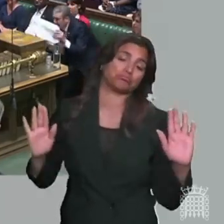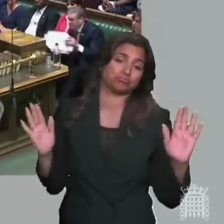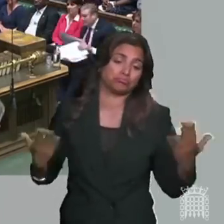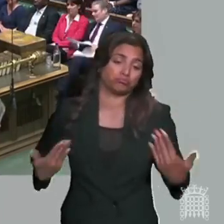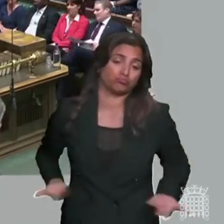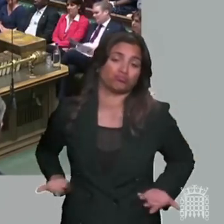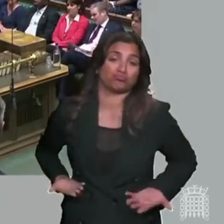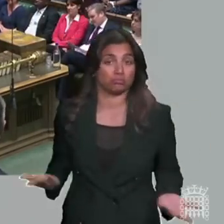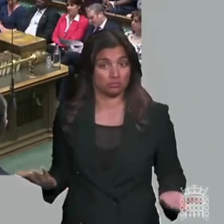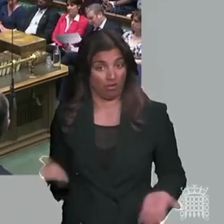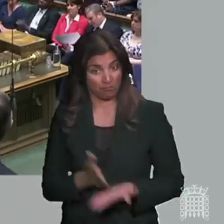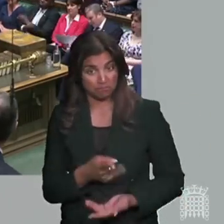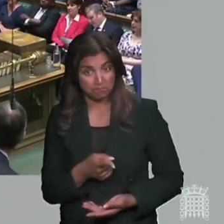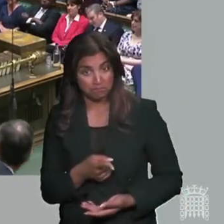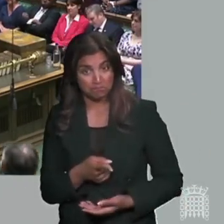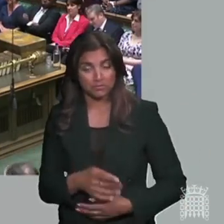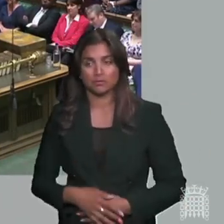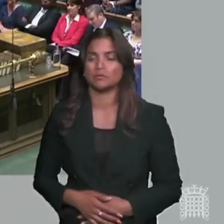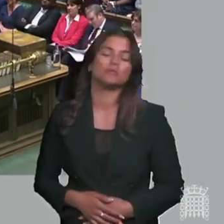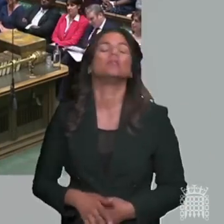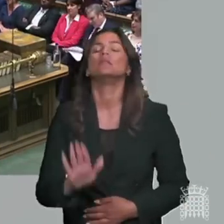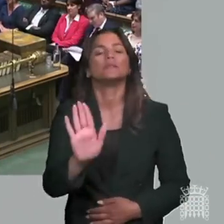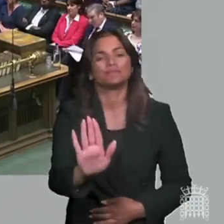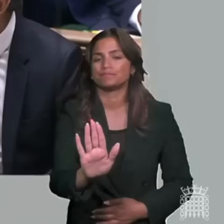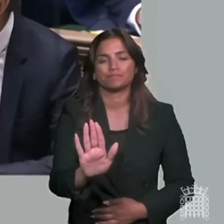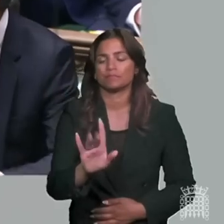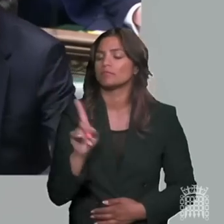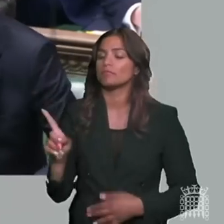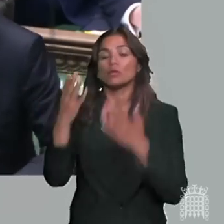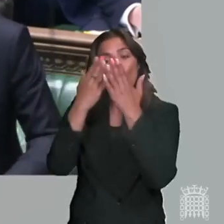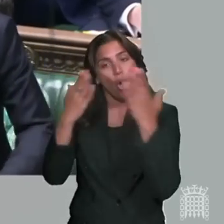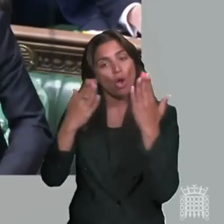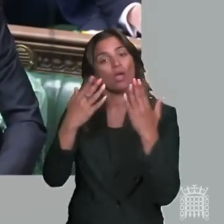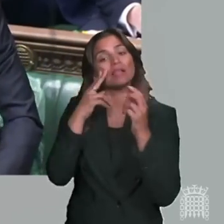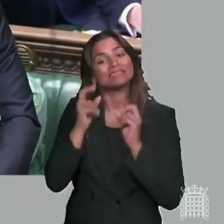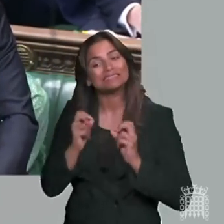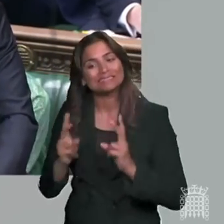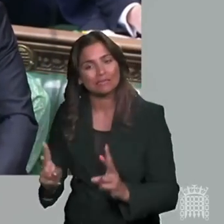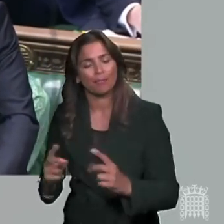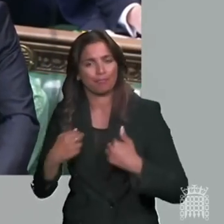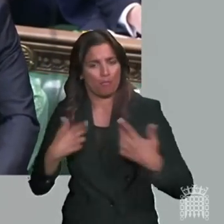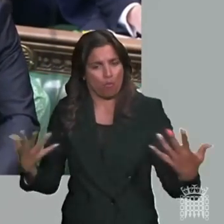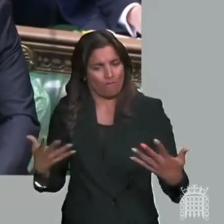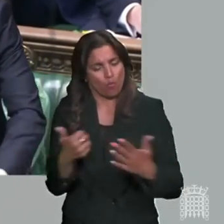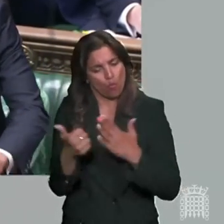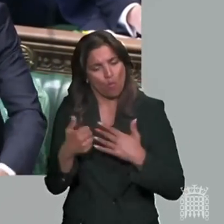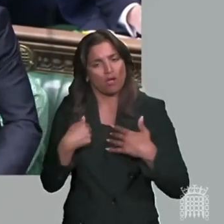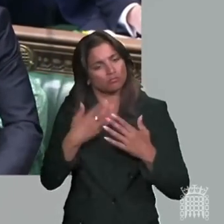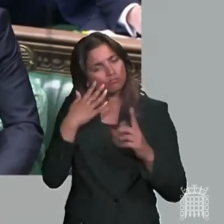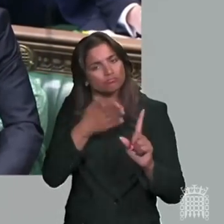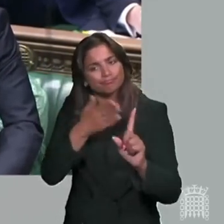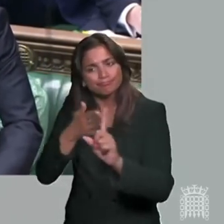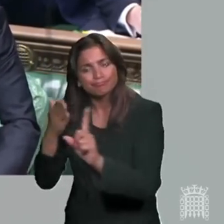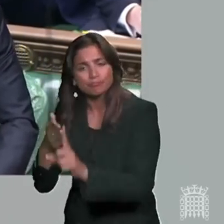Mr. Speaker, it's right that we use the honour system to recognise people, almost 2,000 people a year, from members of